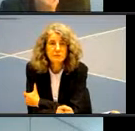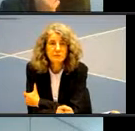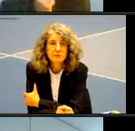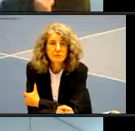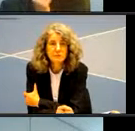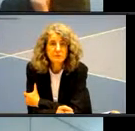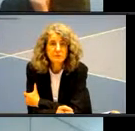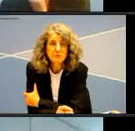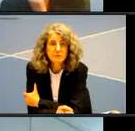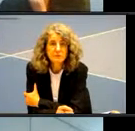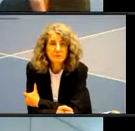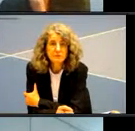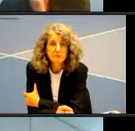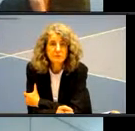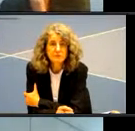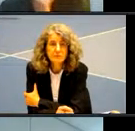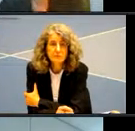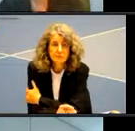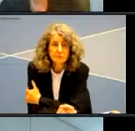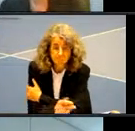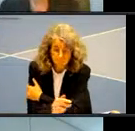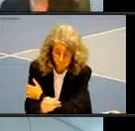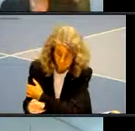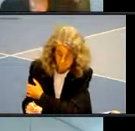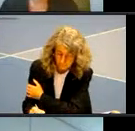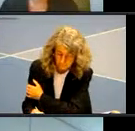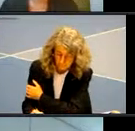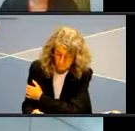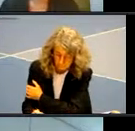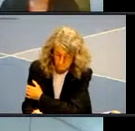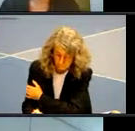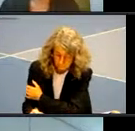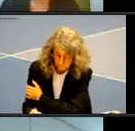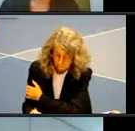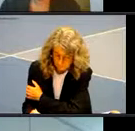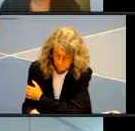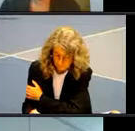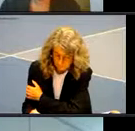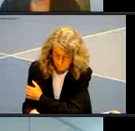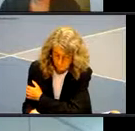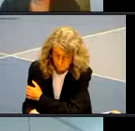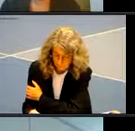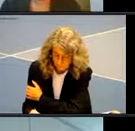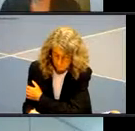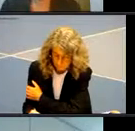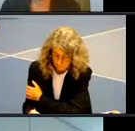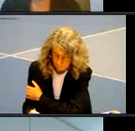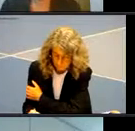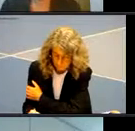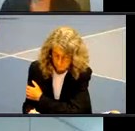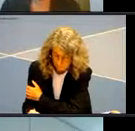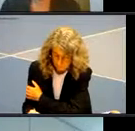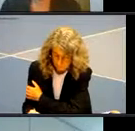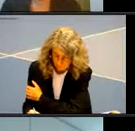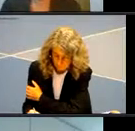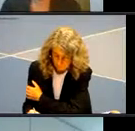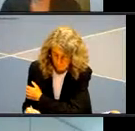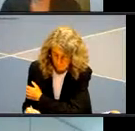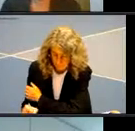but also out of the silos. And there you need really to have an energy policy that is also